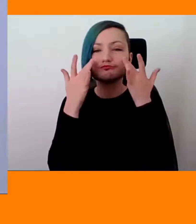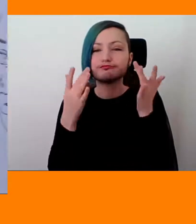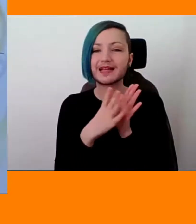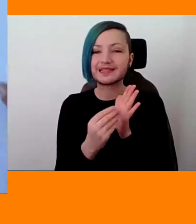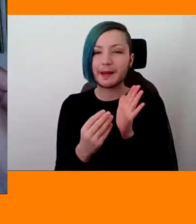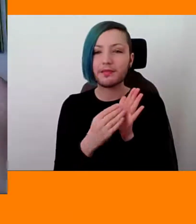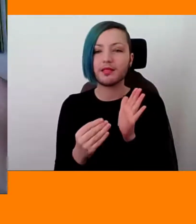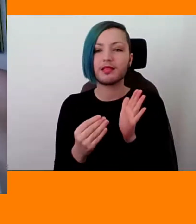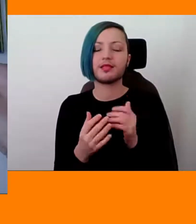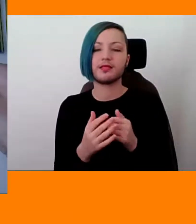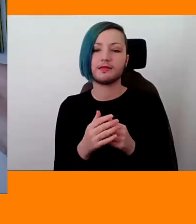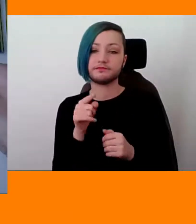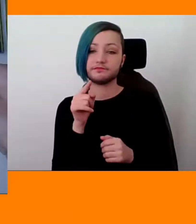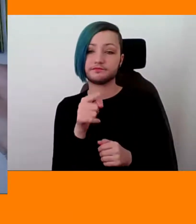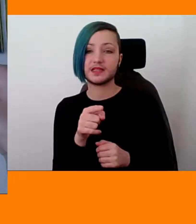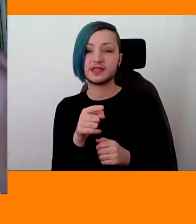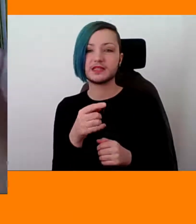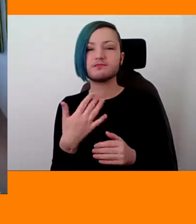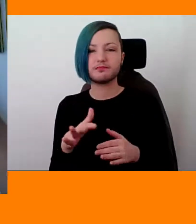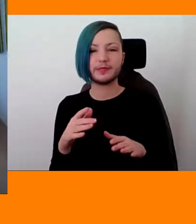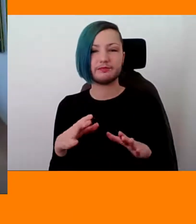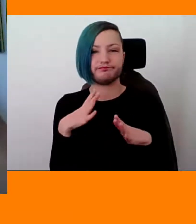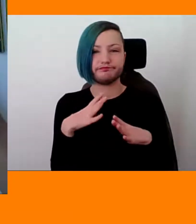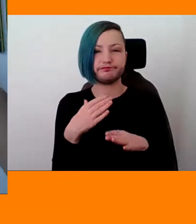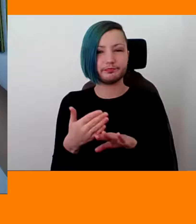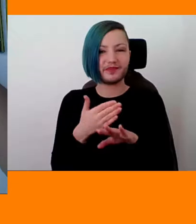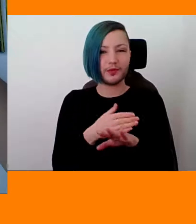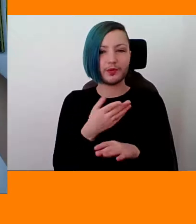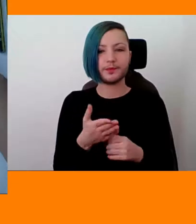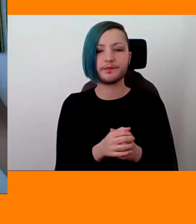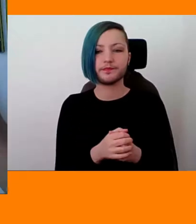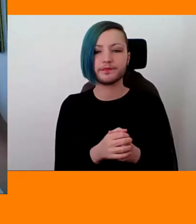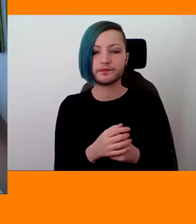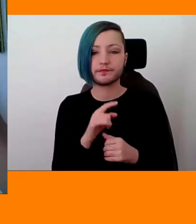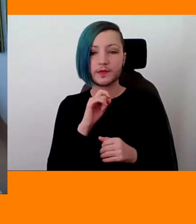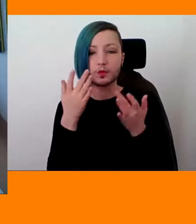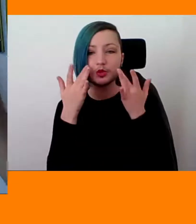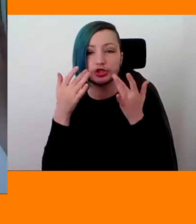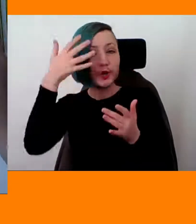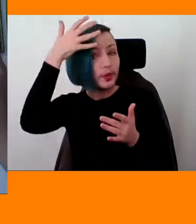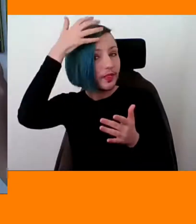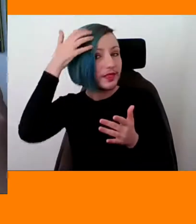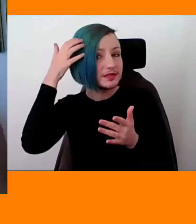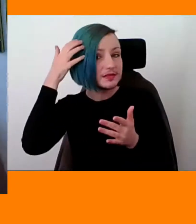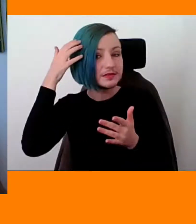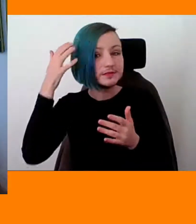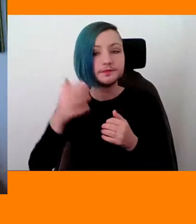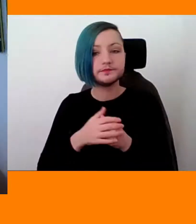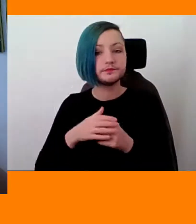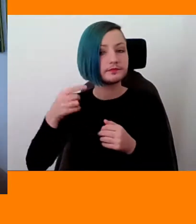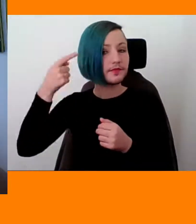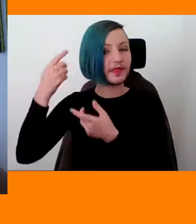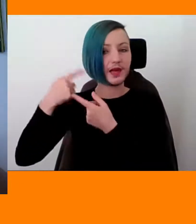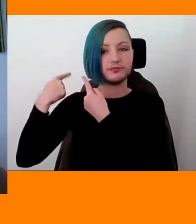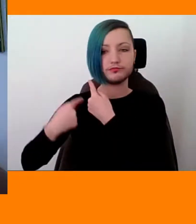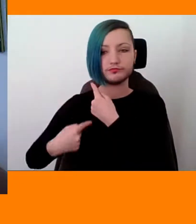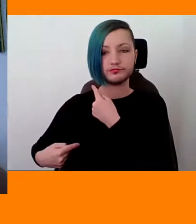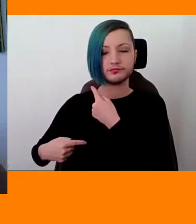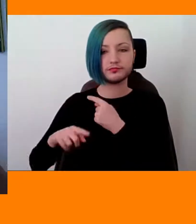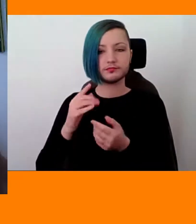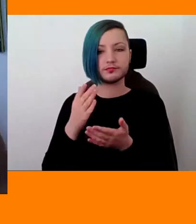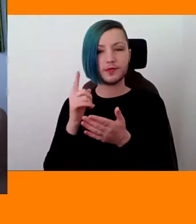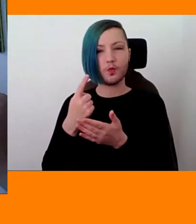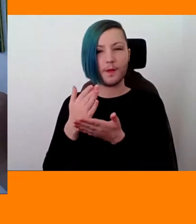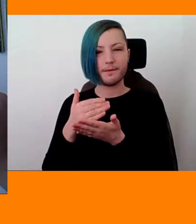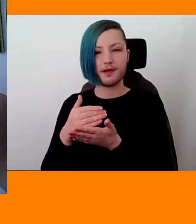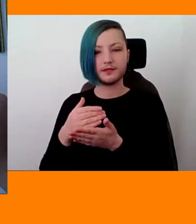to show you to do. This is one that I did earlier. So all I'm going to do is show you how to do this section here. And then I'm just going to do one section here.